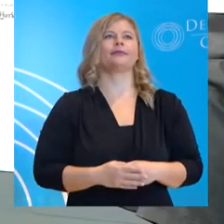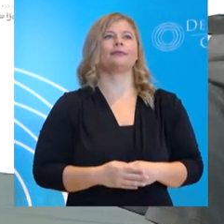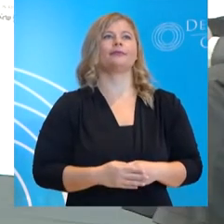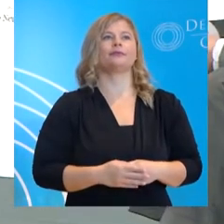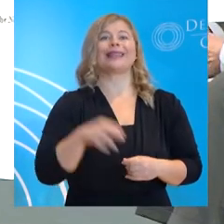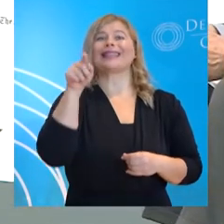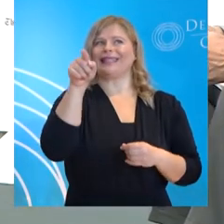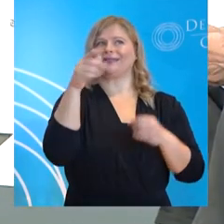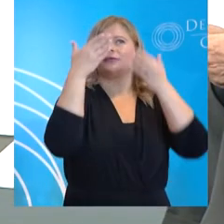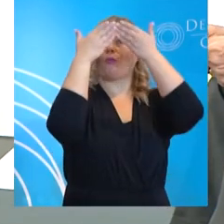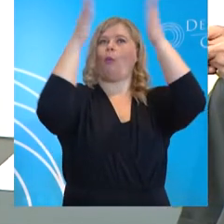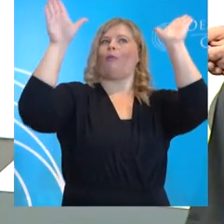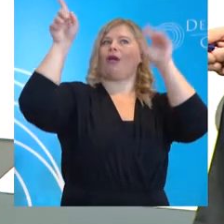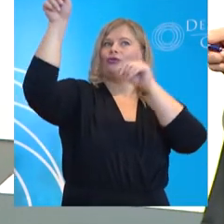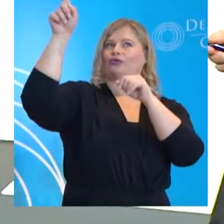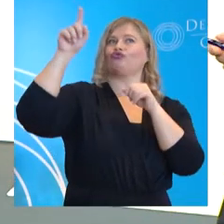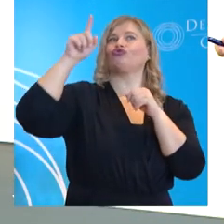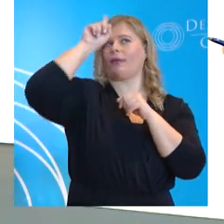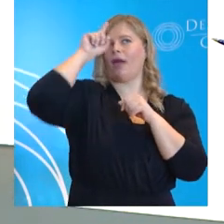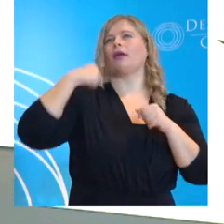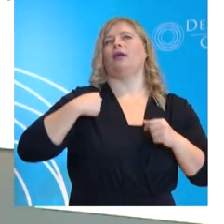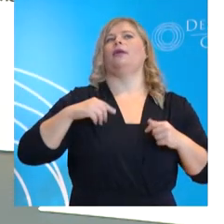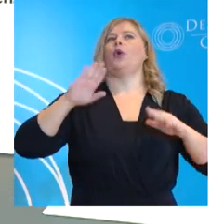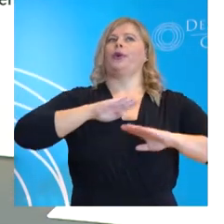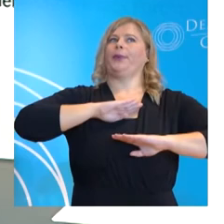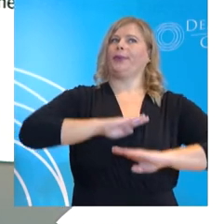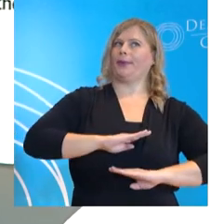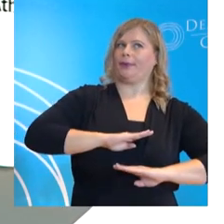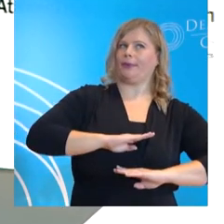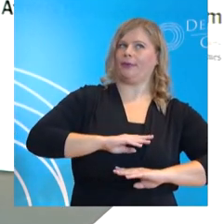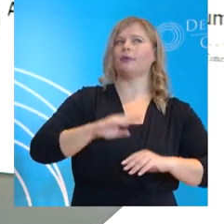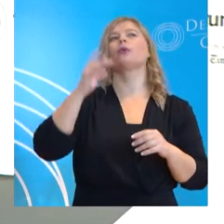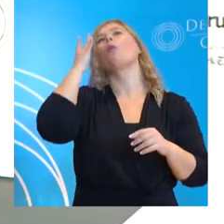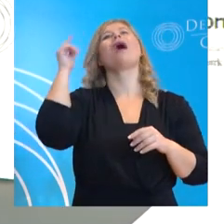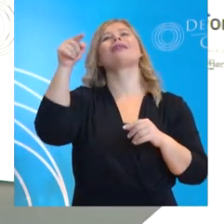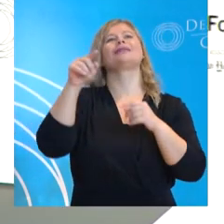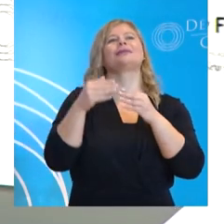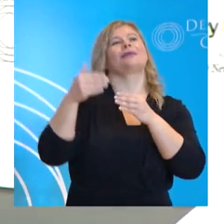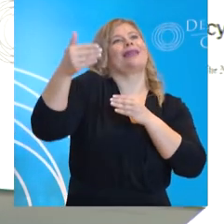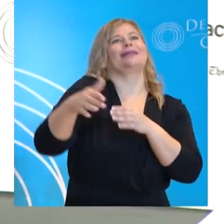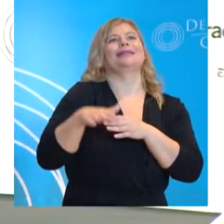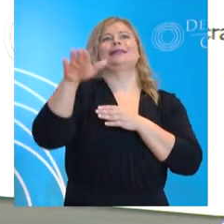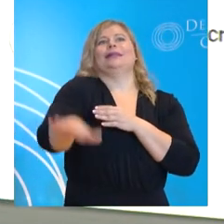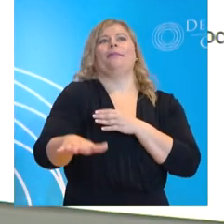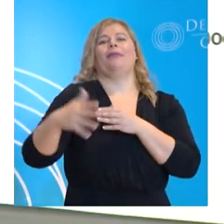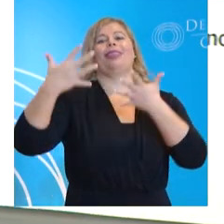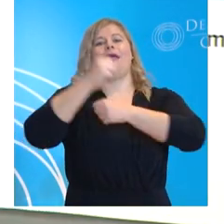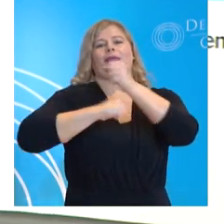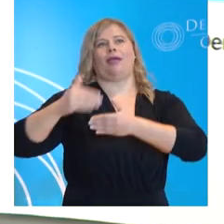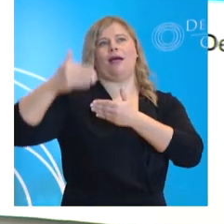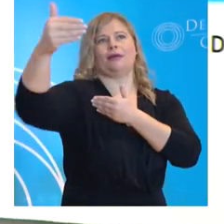optimistic that we can sustain high growth rates for the next decade, which will significantly be above the